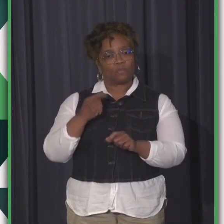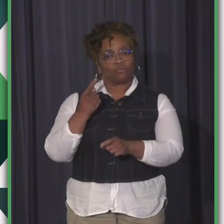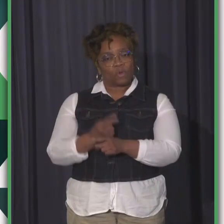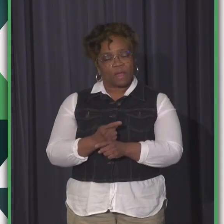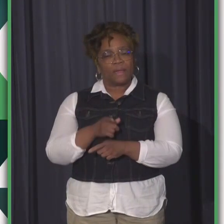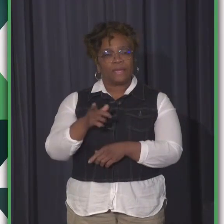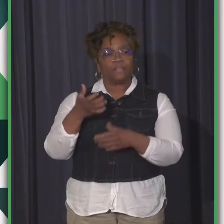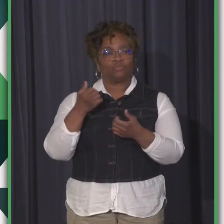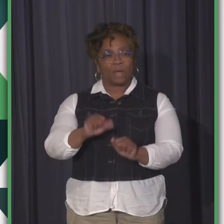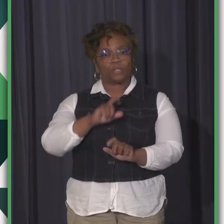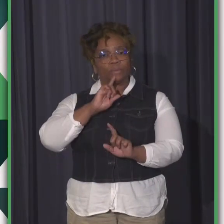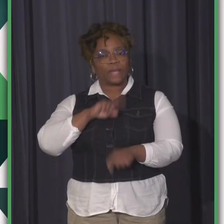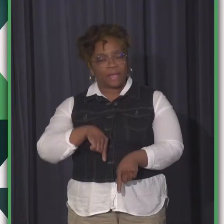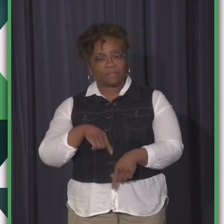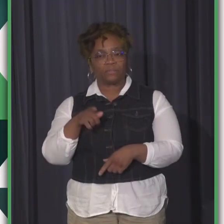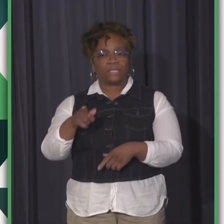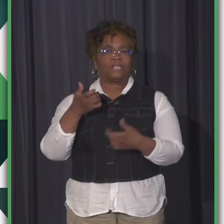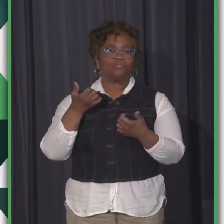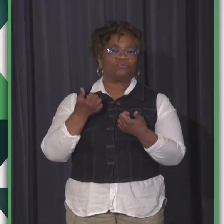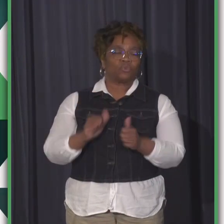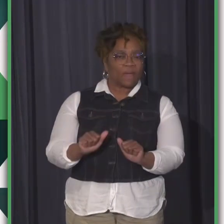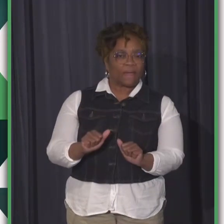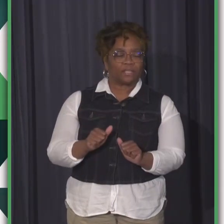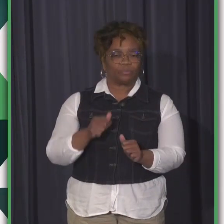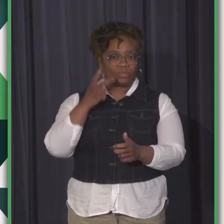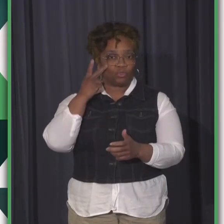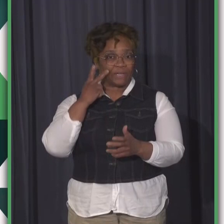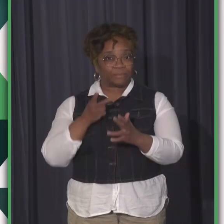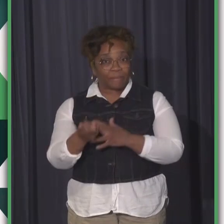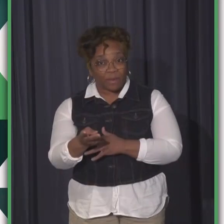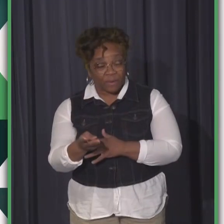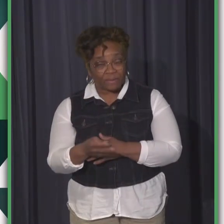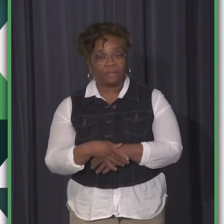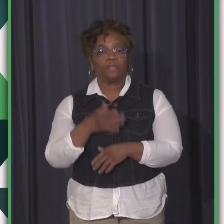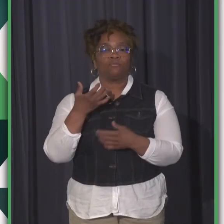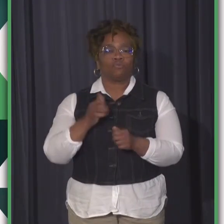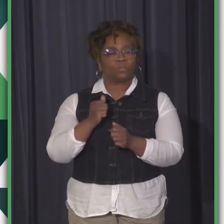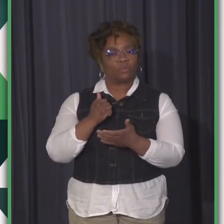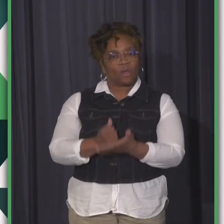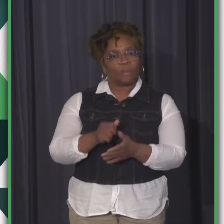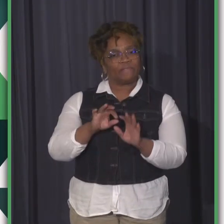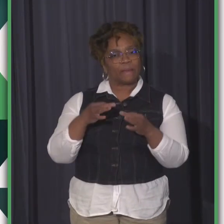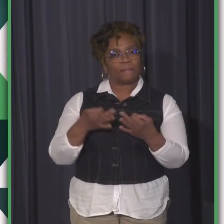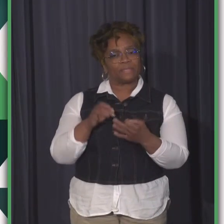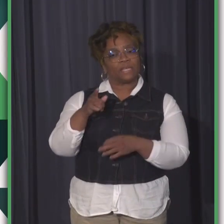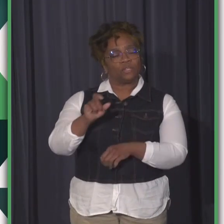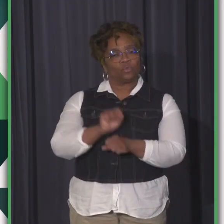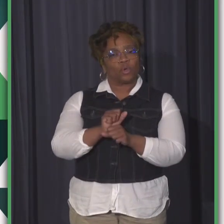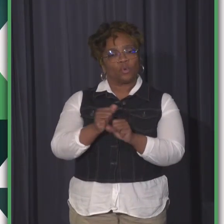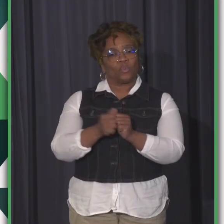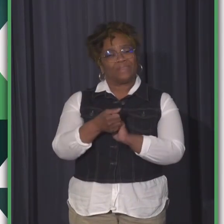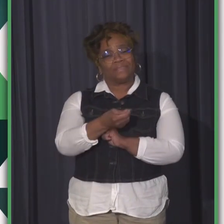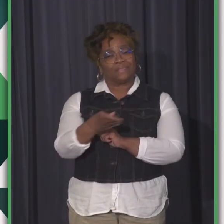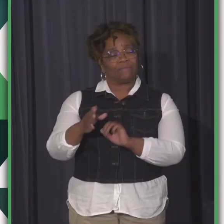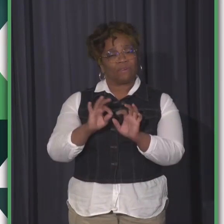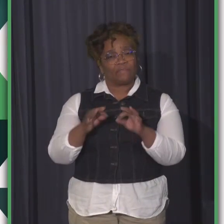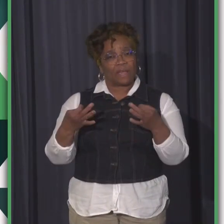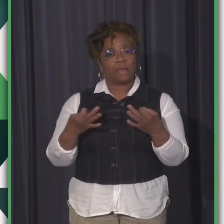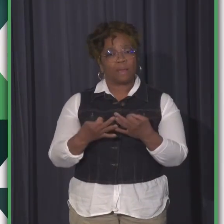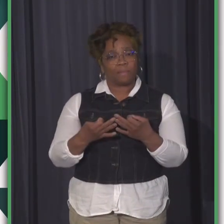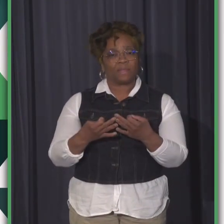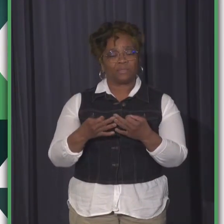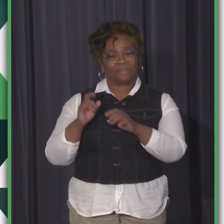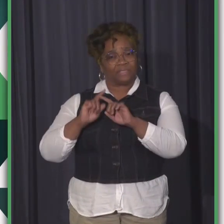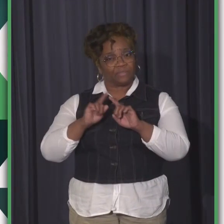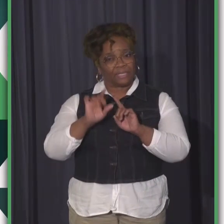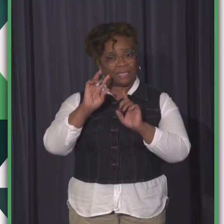trying to get answers. He's trying to be transparent. He's trying to help families. He is working with several different families on several different